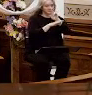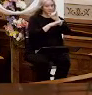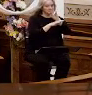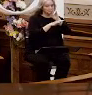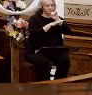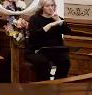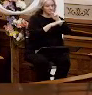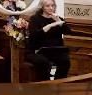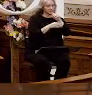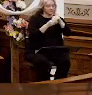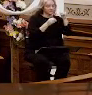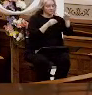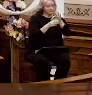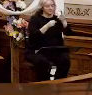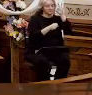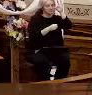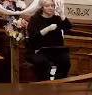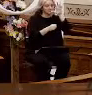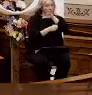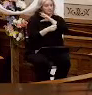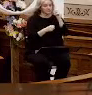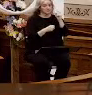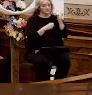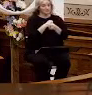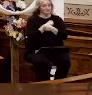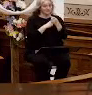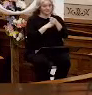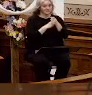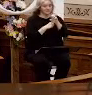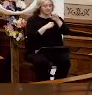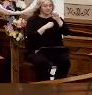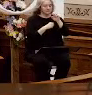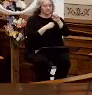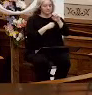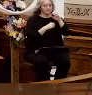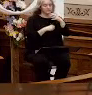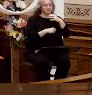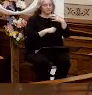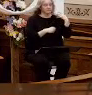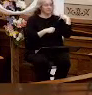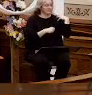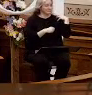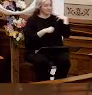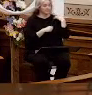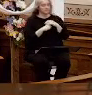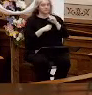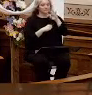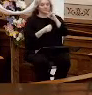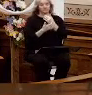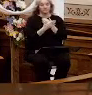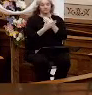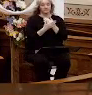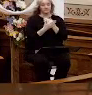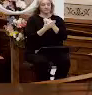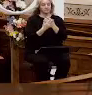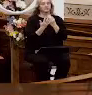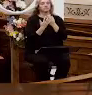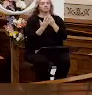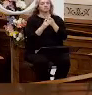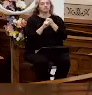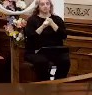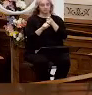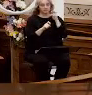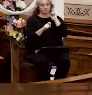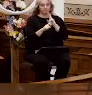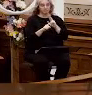woman and robbing her employers of the money scheme that they were profiting from through her.